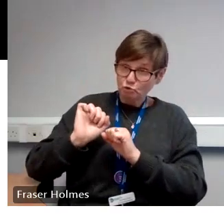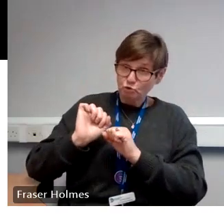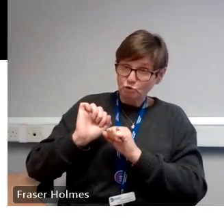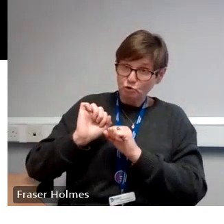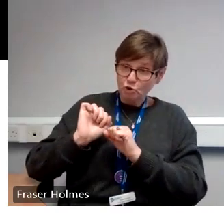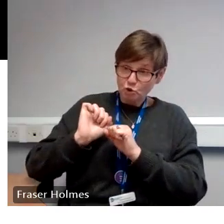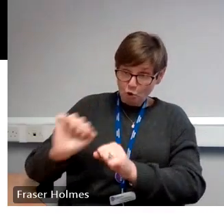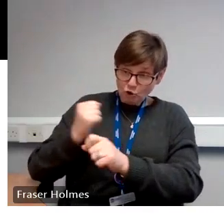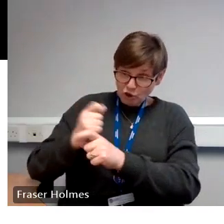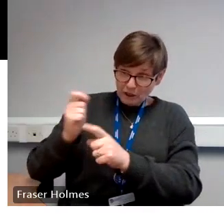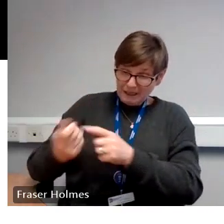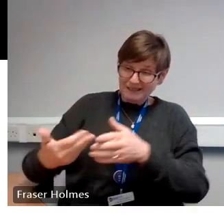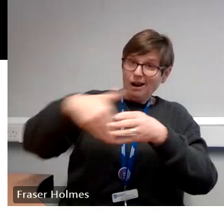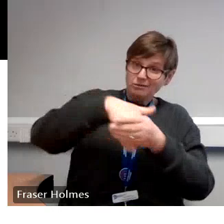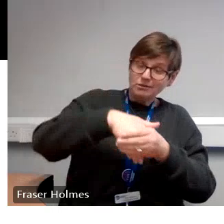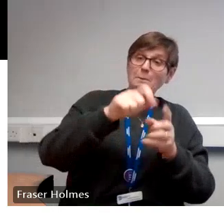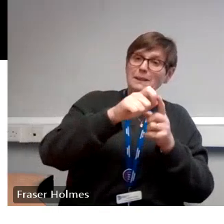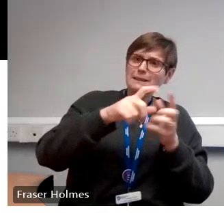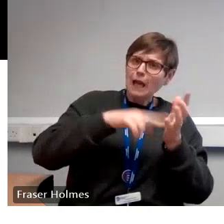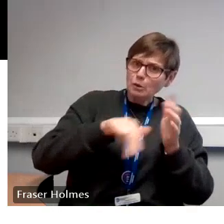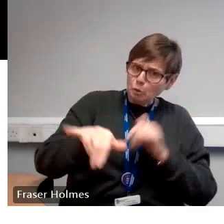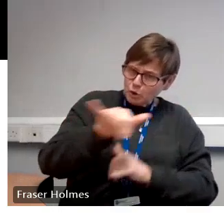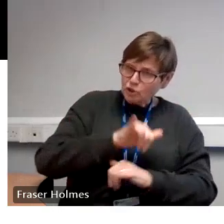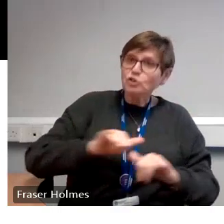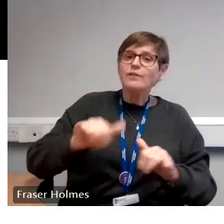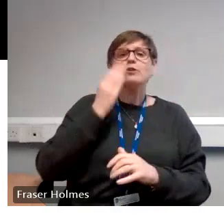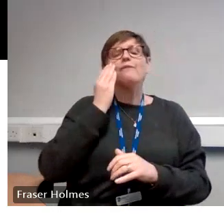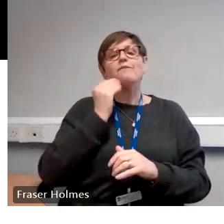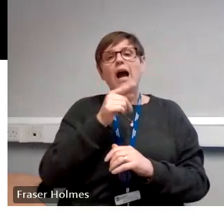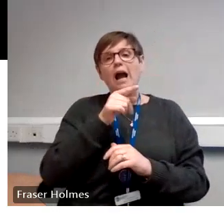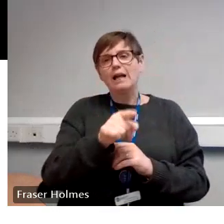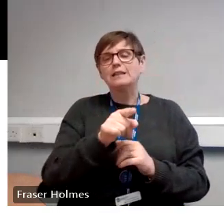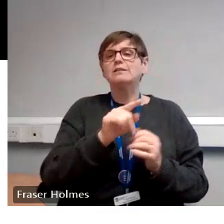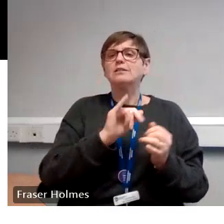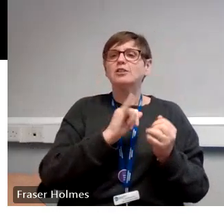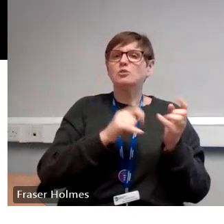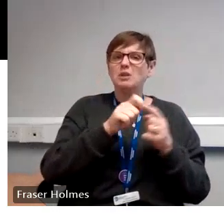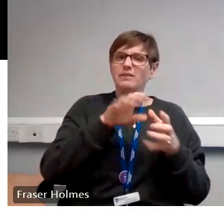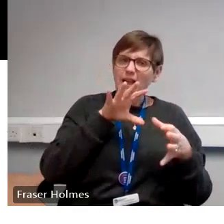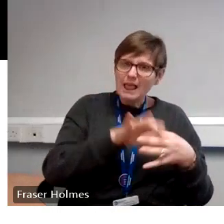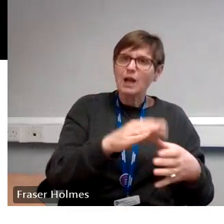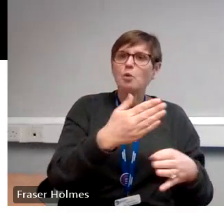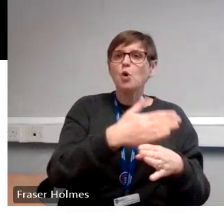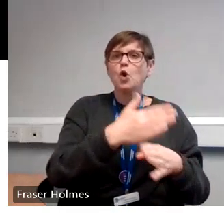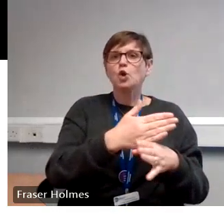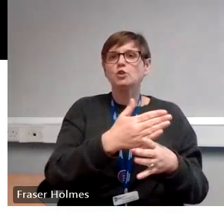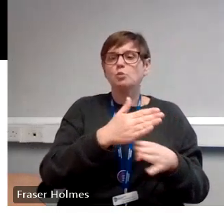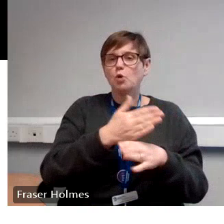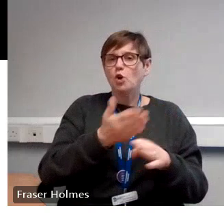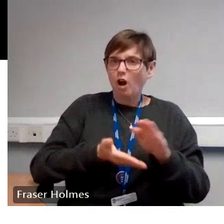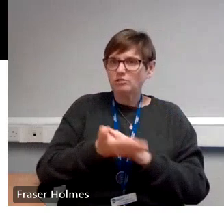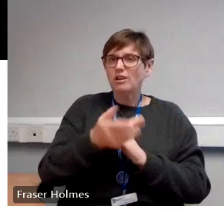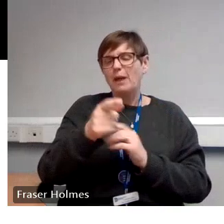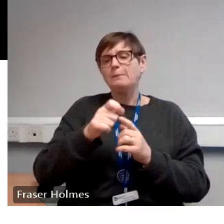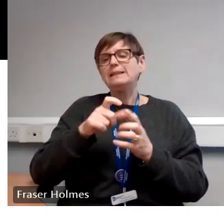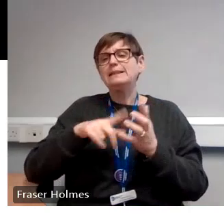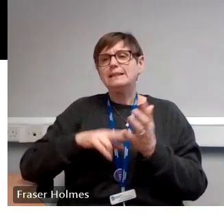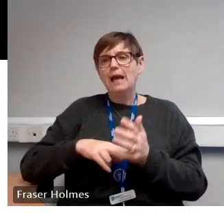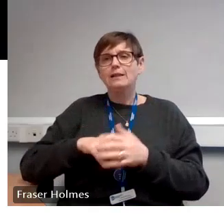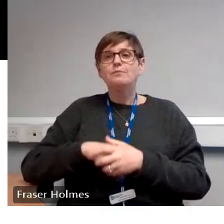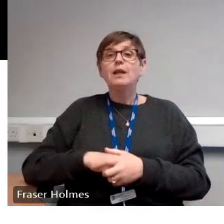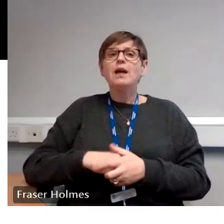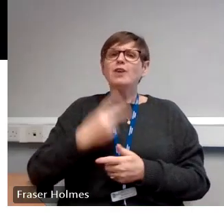PCN your practice is in, and then you'd be able to find the PCN, you'd be able to find those link workers who work in that PCN. Now, the 2